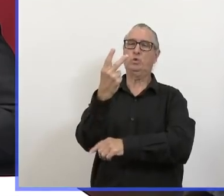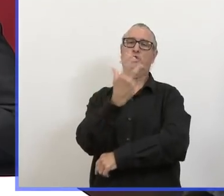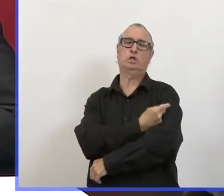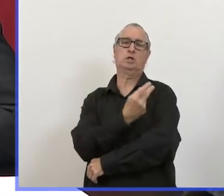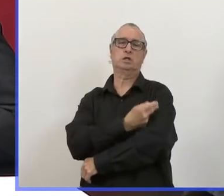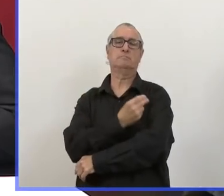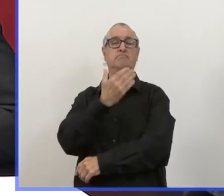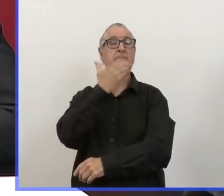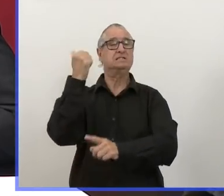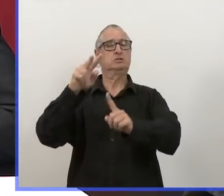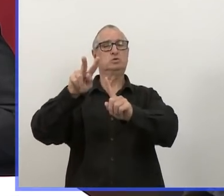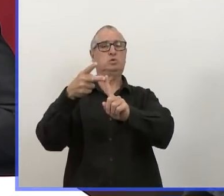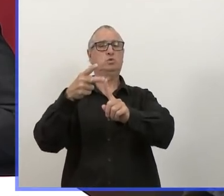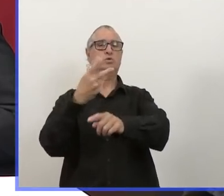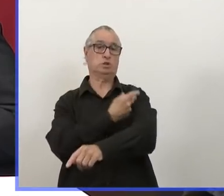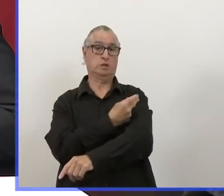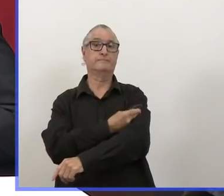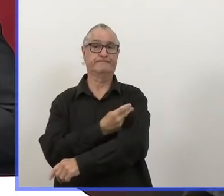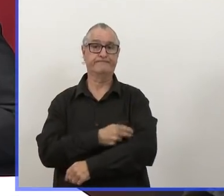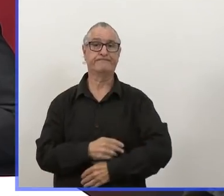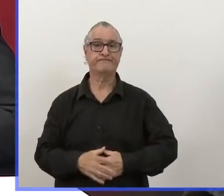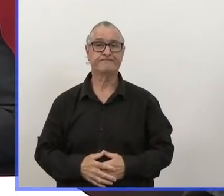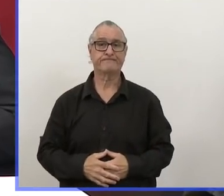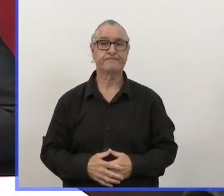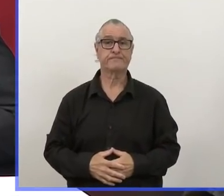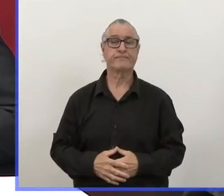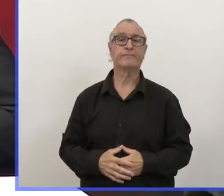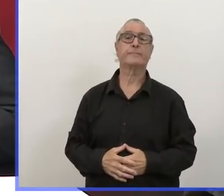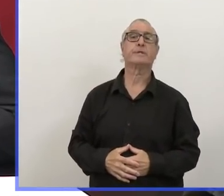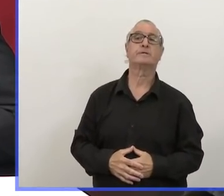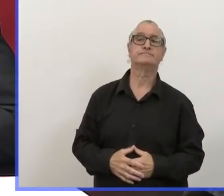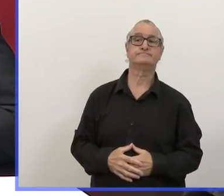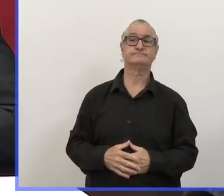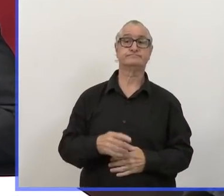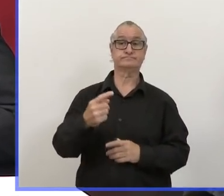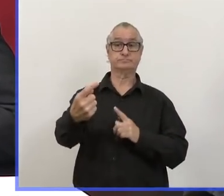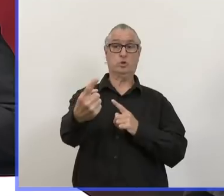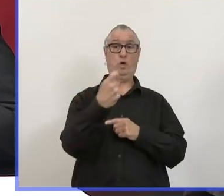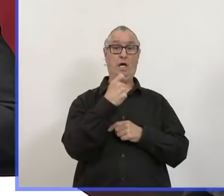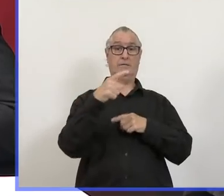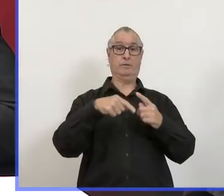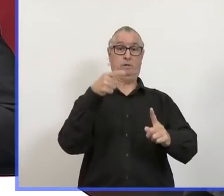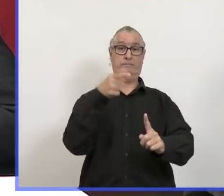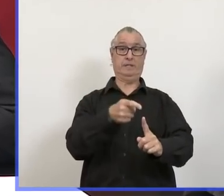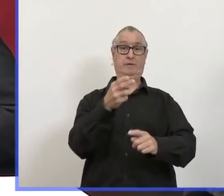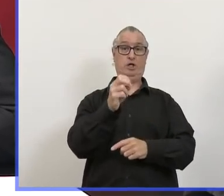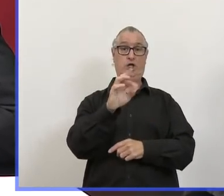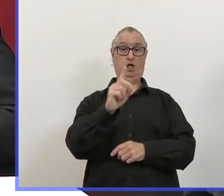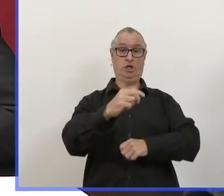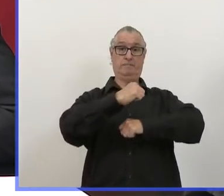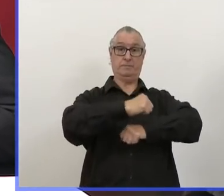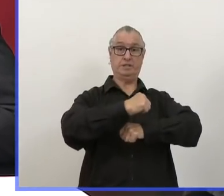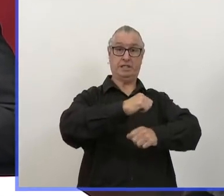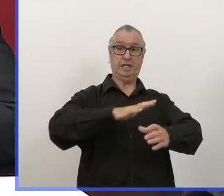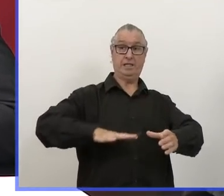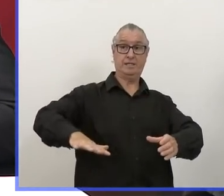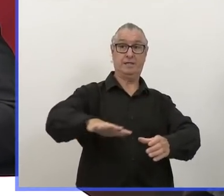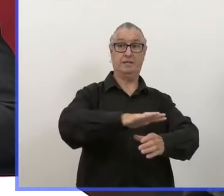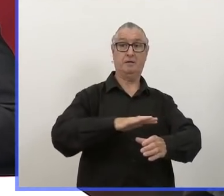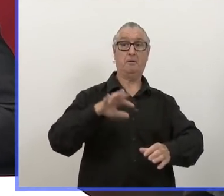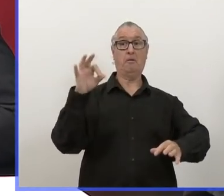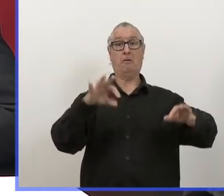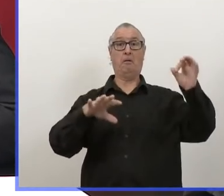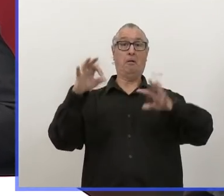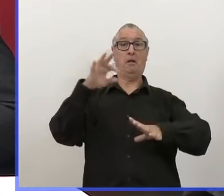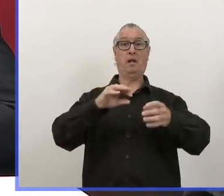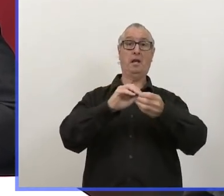a question mark here on what herd immunity could look like. So we could throw out numbers today. I mean, people are already throwing out numbers, and those numbers could